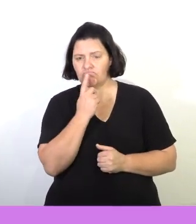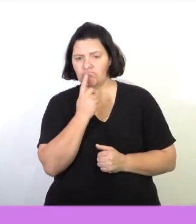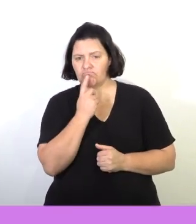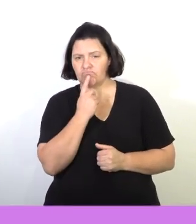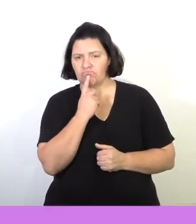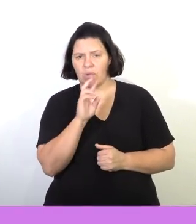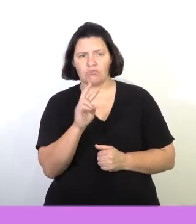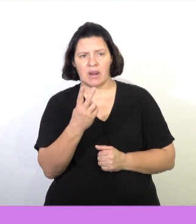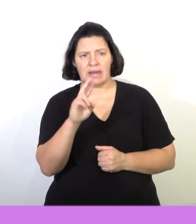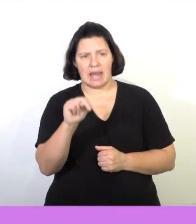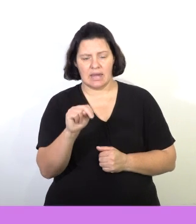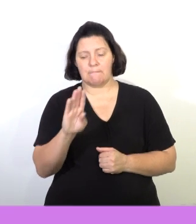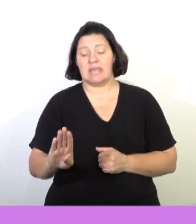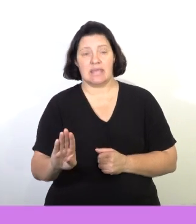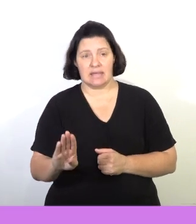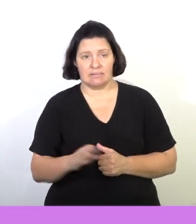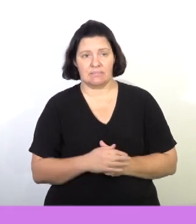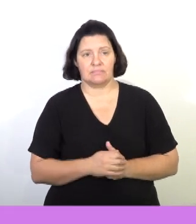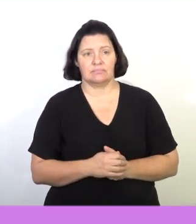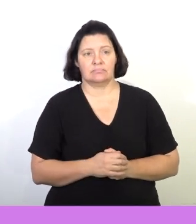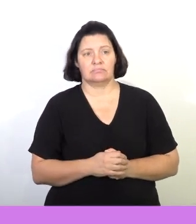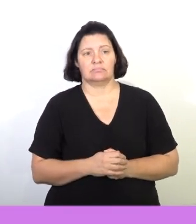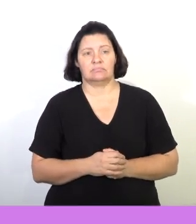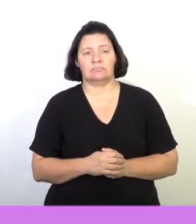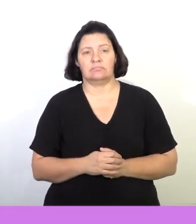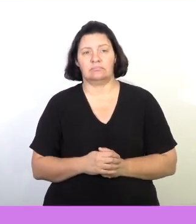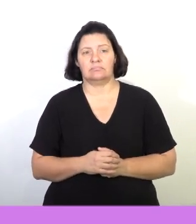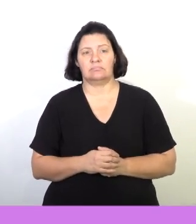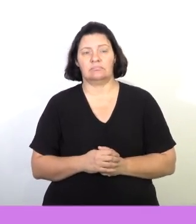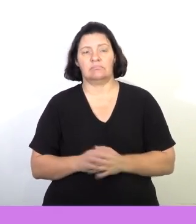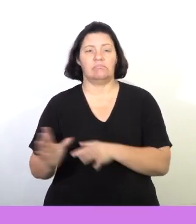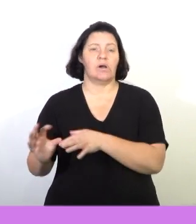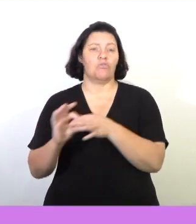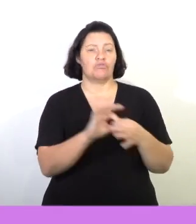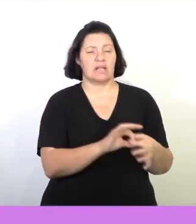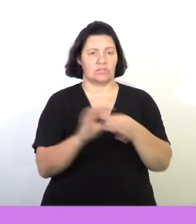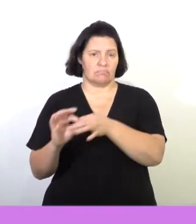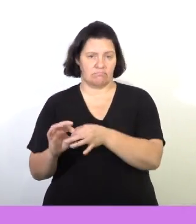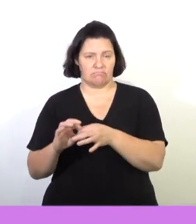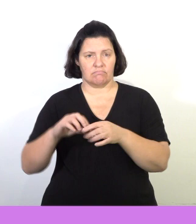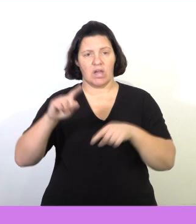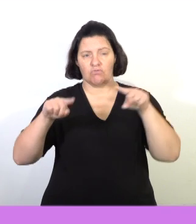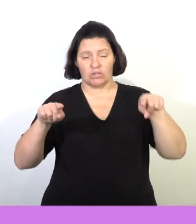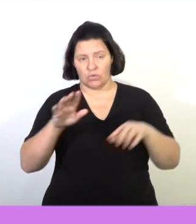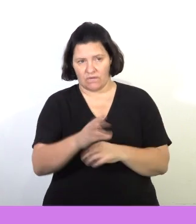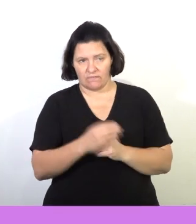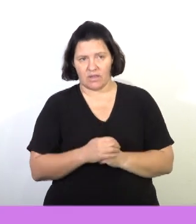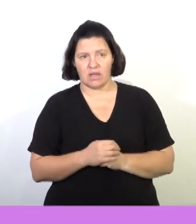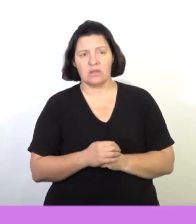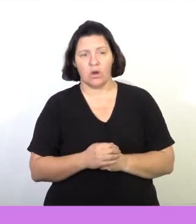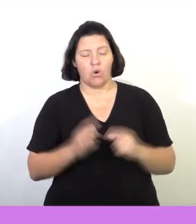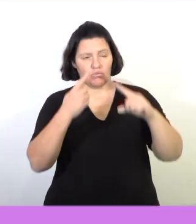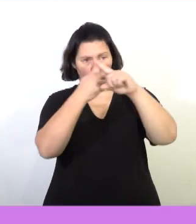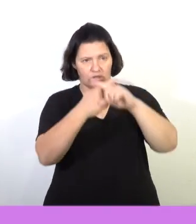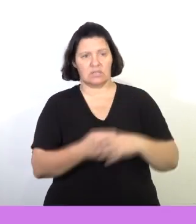let me see, and replace the N with B. We get that relationship of a ratio there. We're